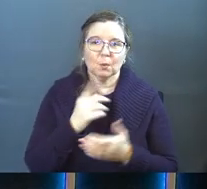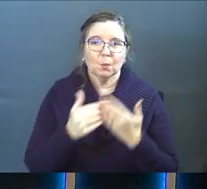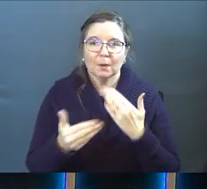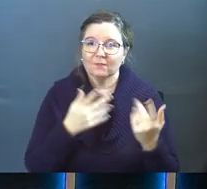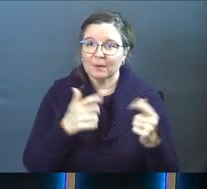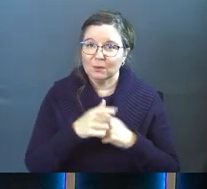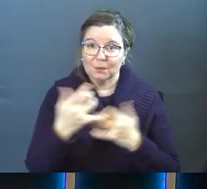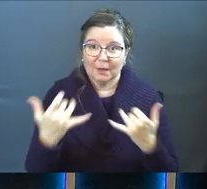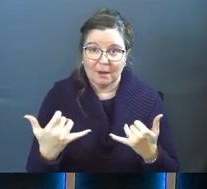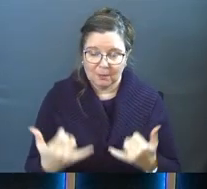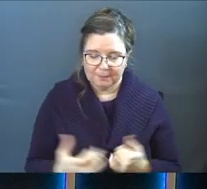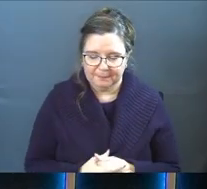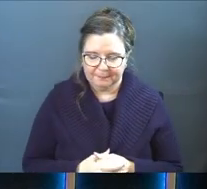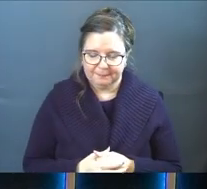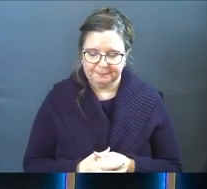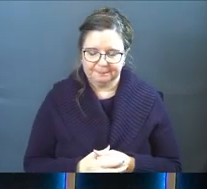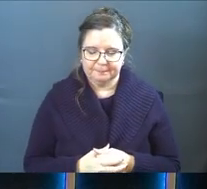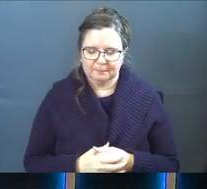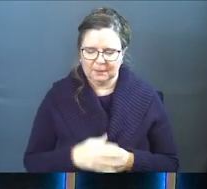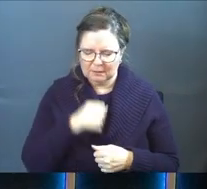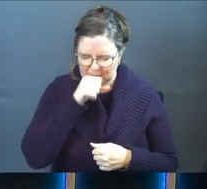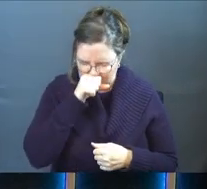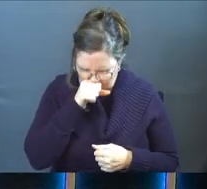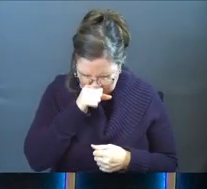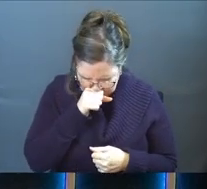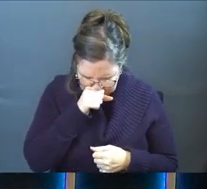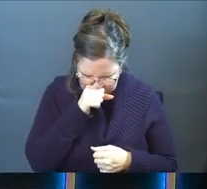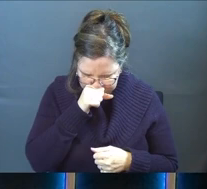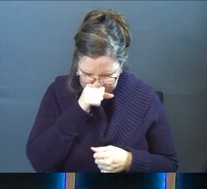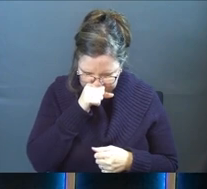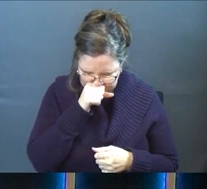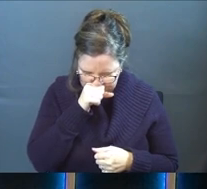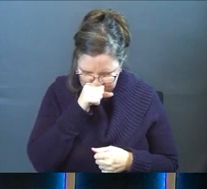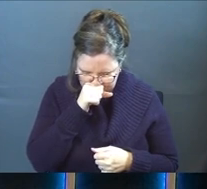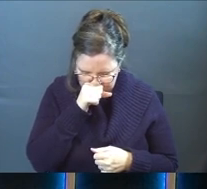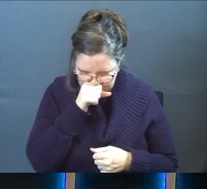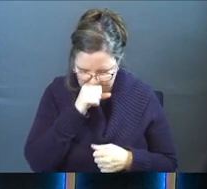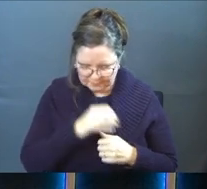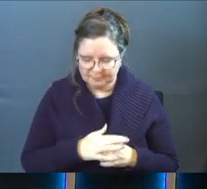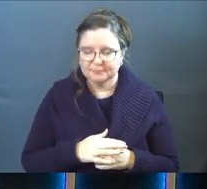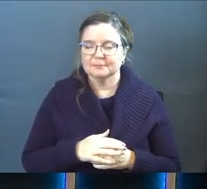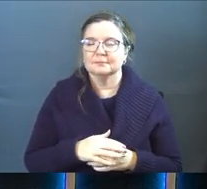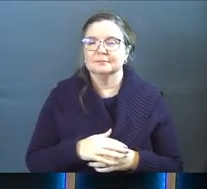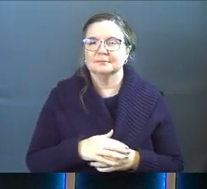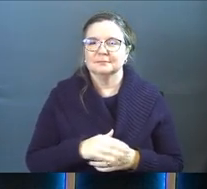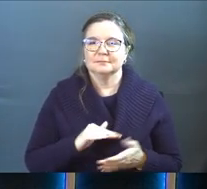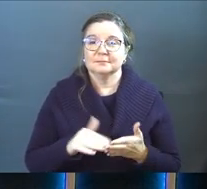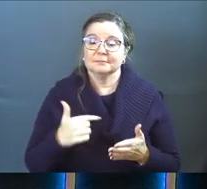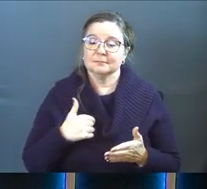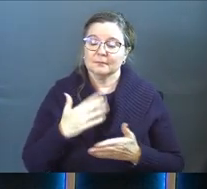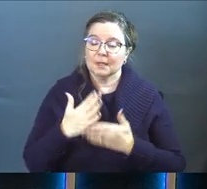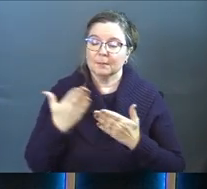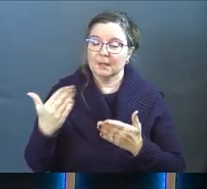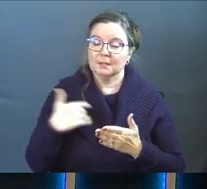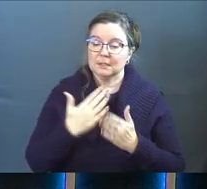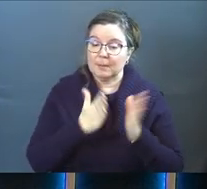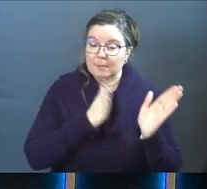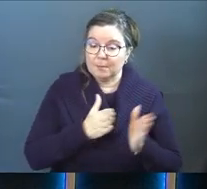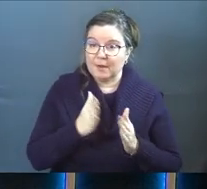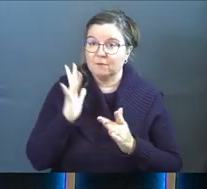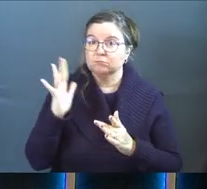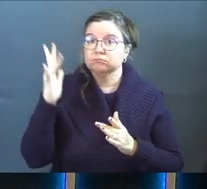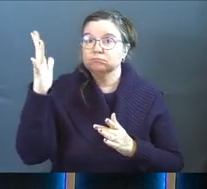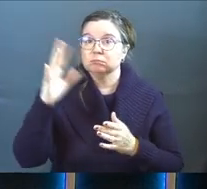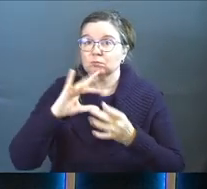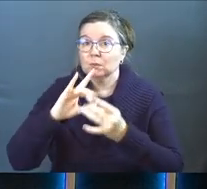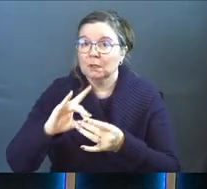you're at right now. And so we're going to talk about that. And so there's going to be things, some of it may be preparation for a relationship that's ahead.